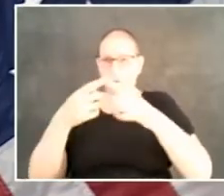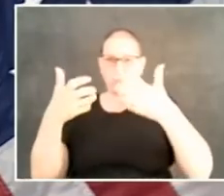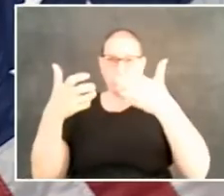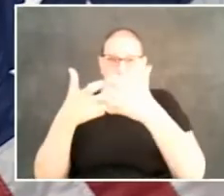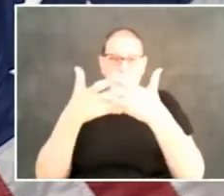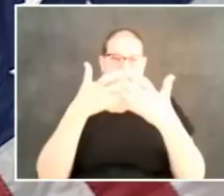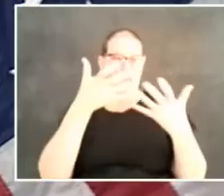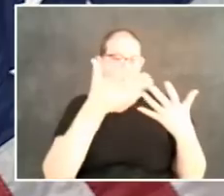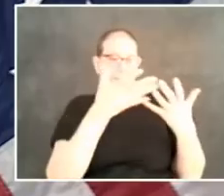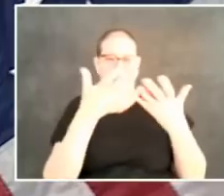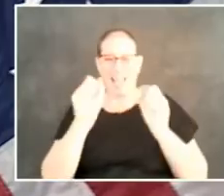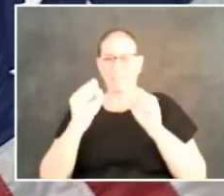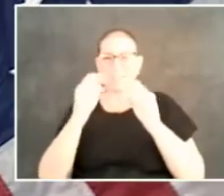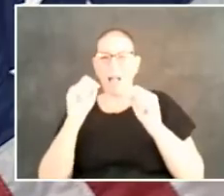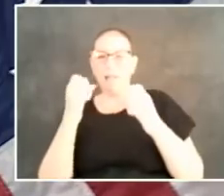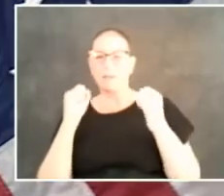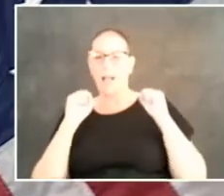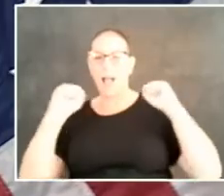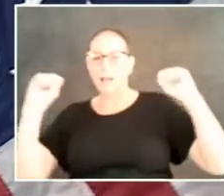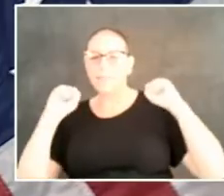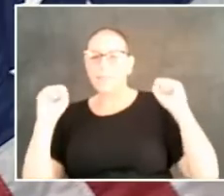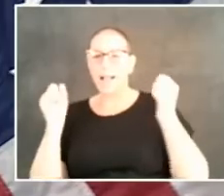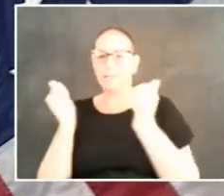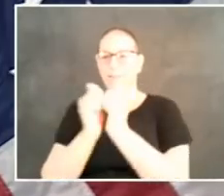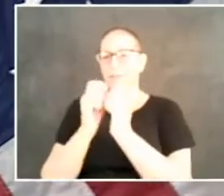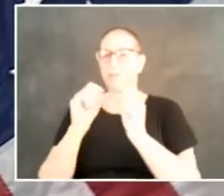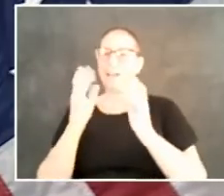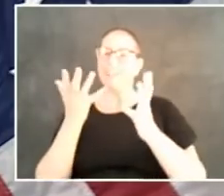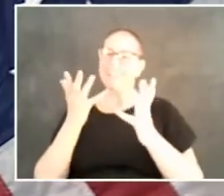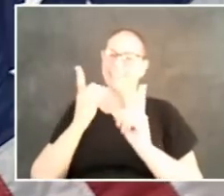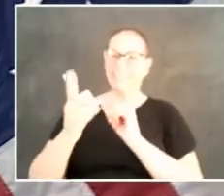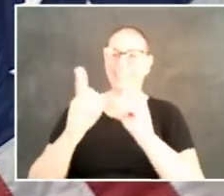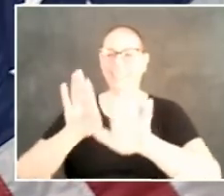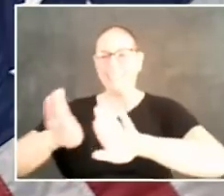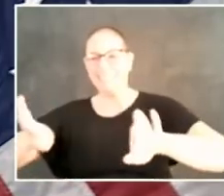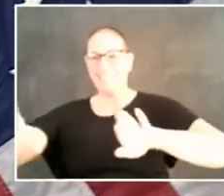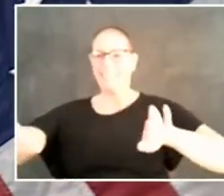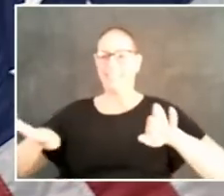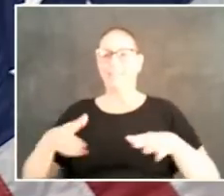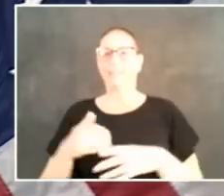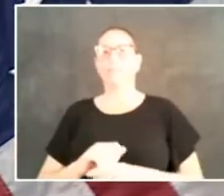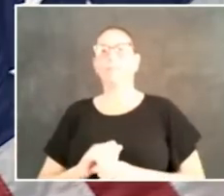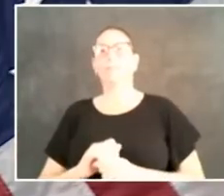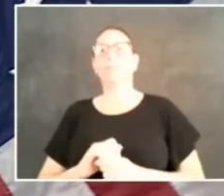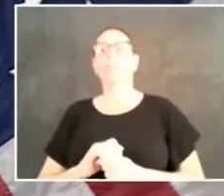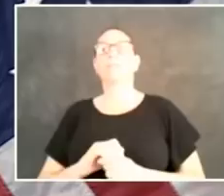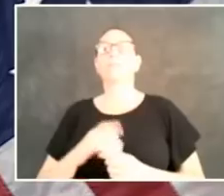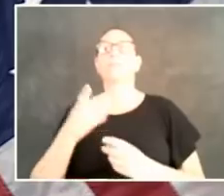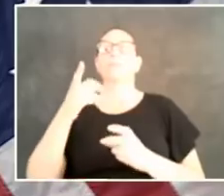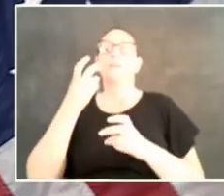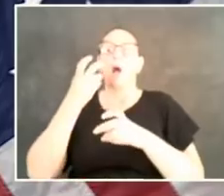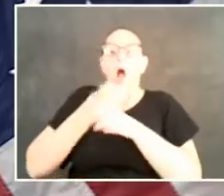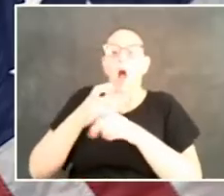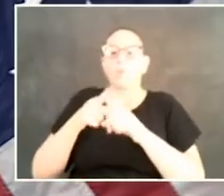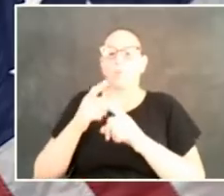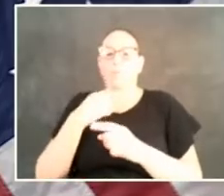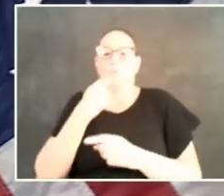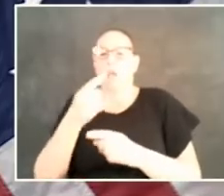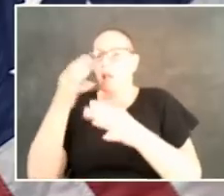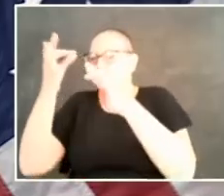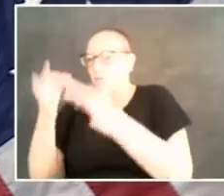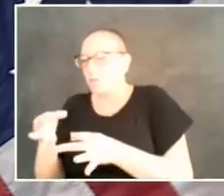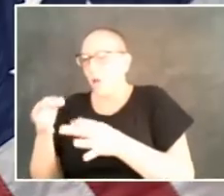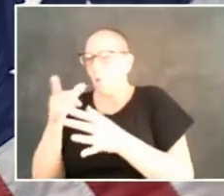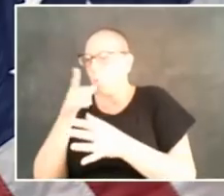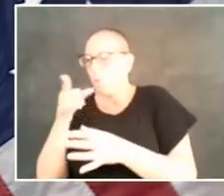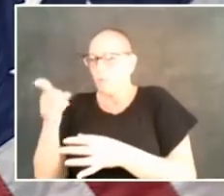in close proximity to each other, because they are constantly in close proximity to each other, but maintaining that 6 feet from others.